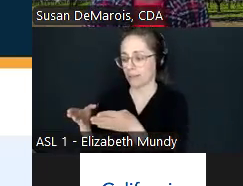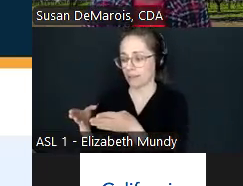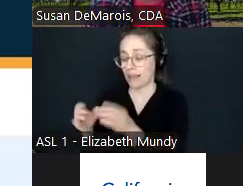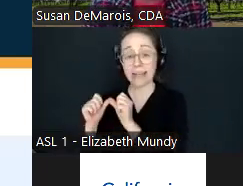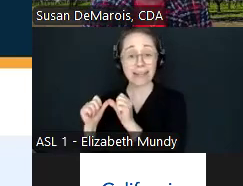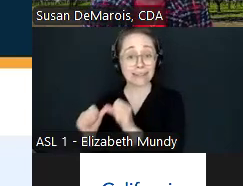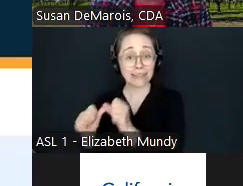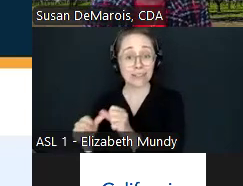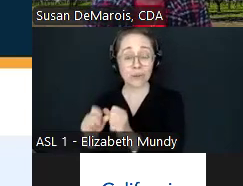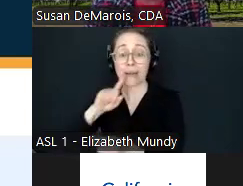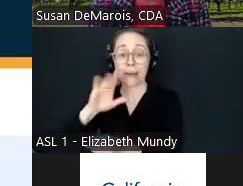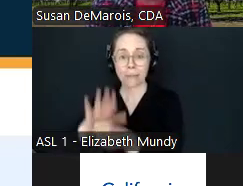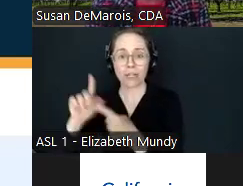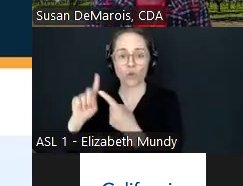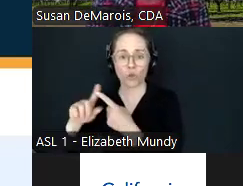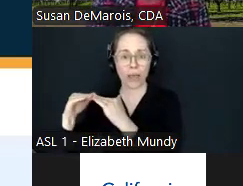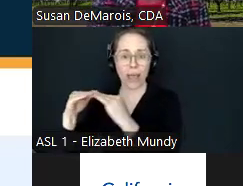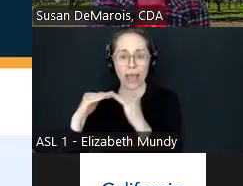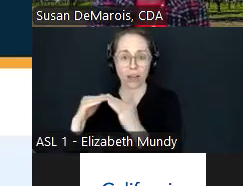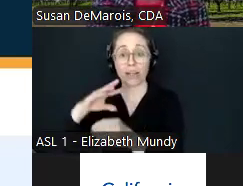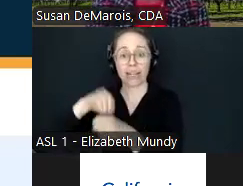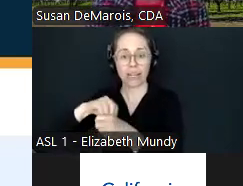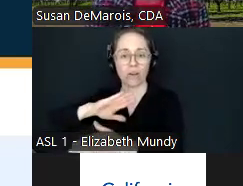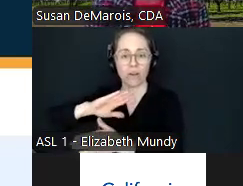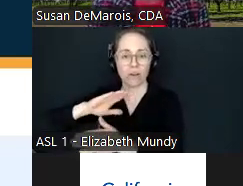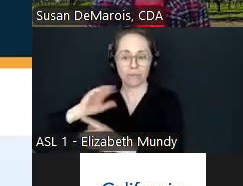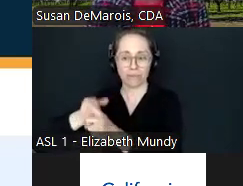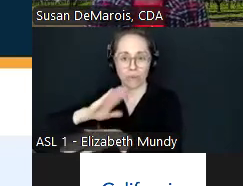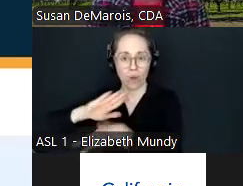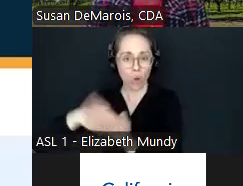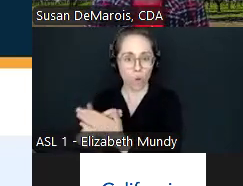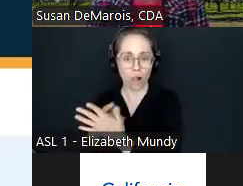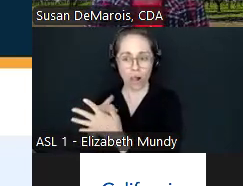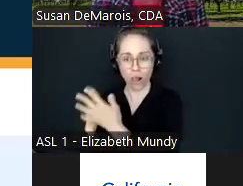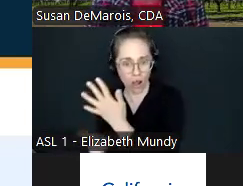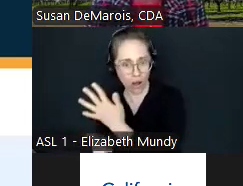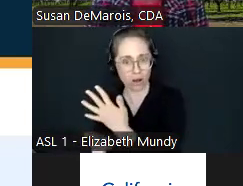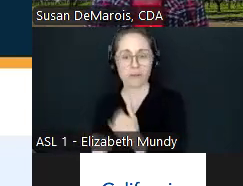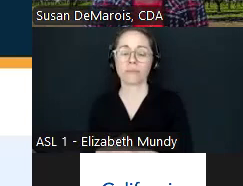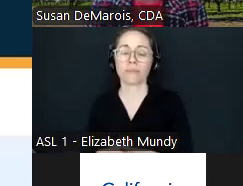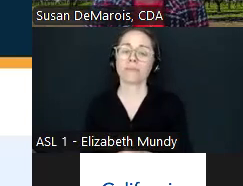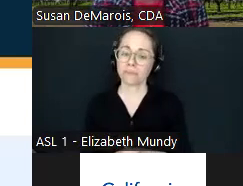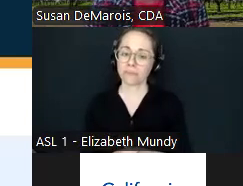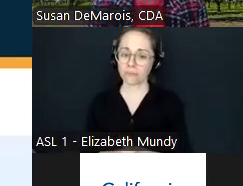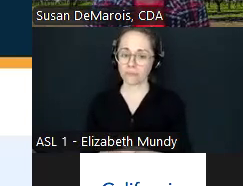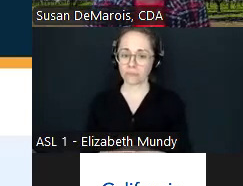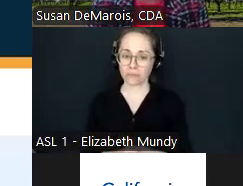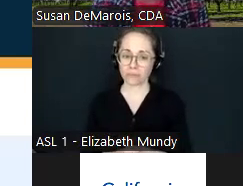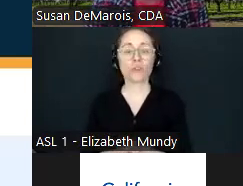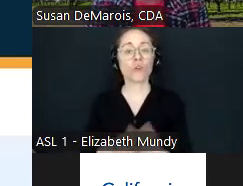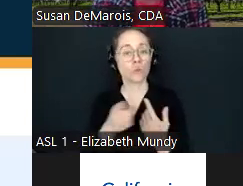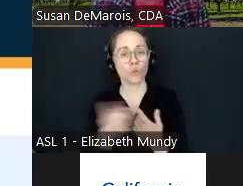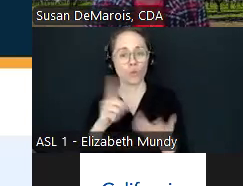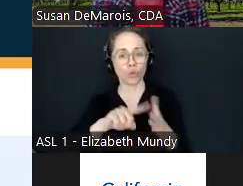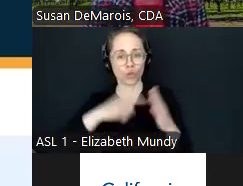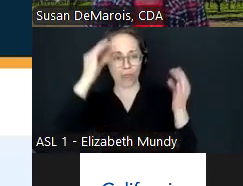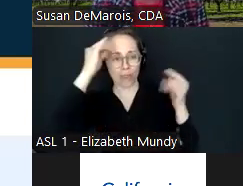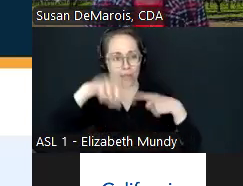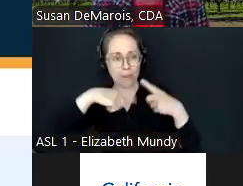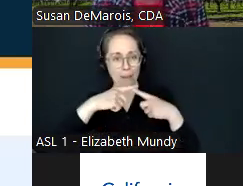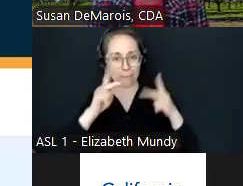continuously committing to equity in all forms. So given that, be thinking of people with particular expertise in